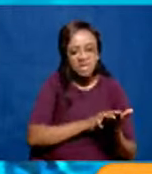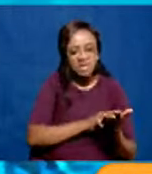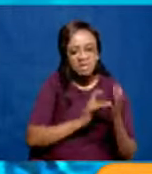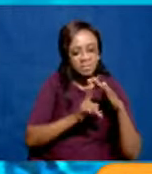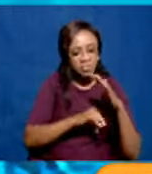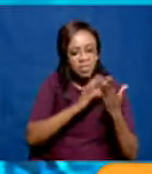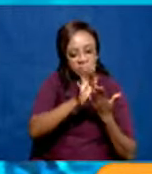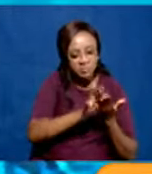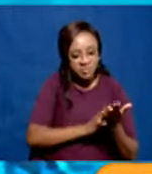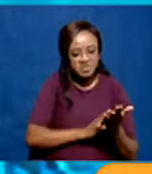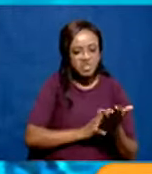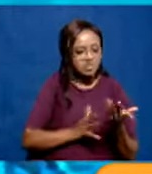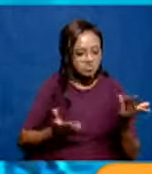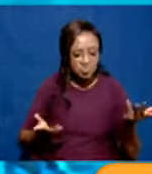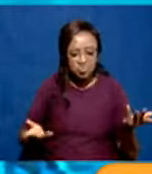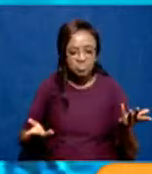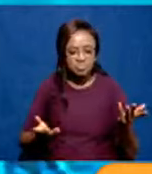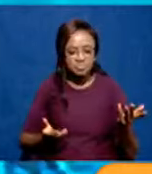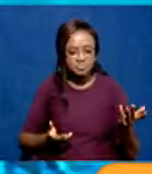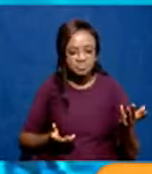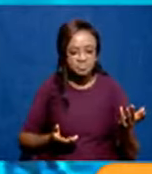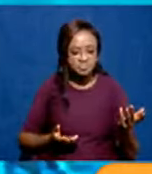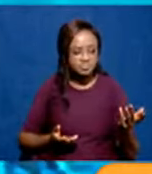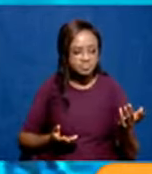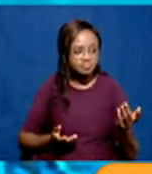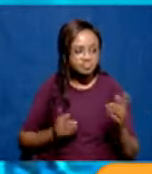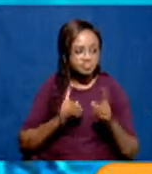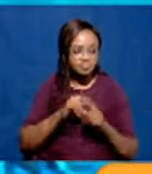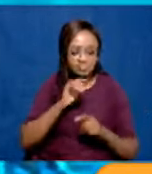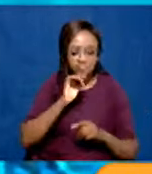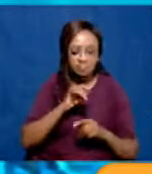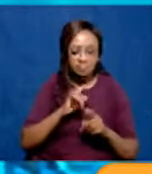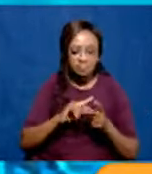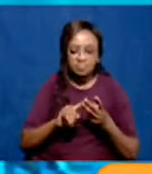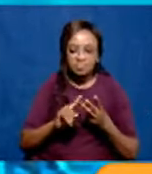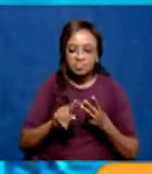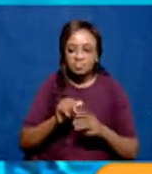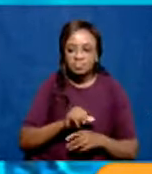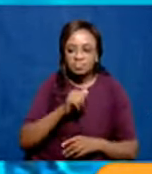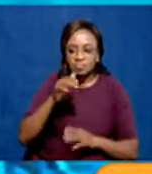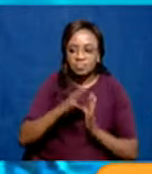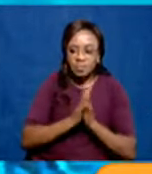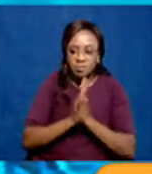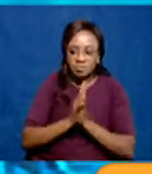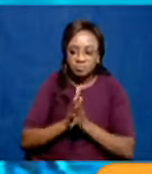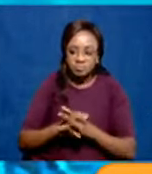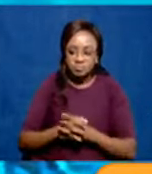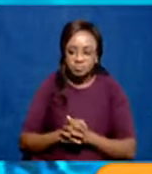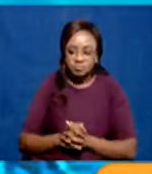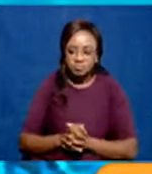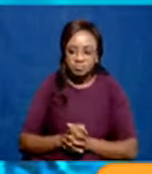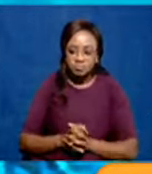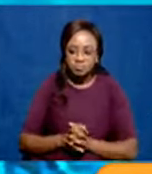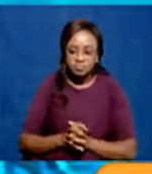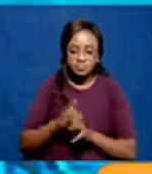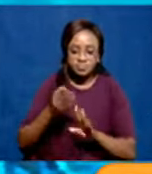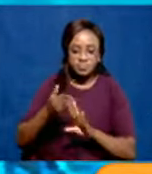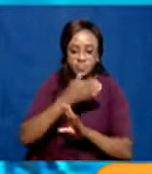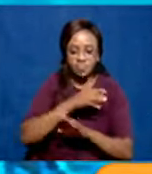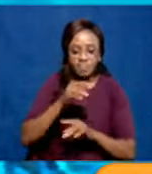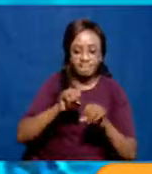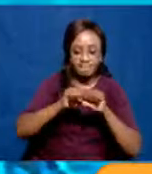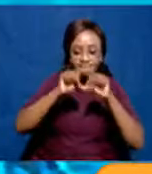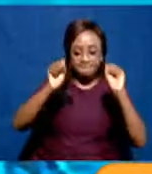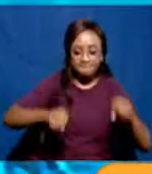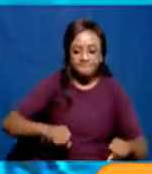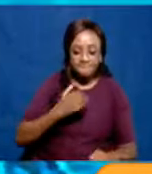care is going to be provided for everybody. The issue of annual contributions came about because of this. In the previous system, we had